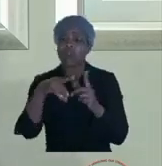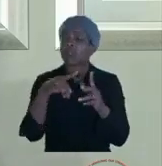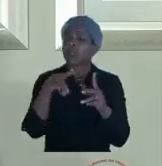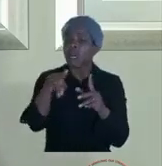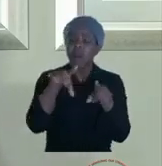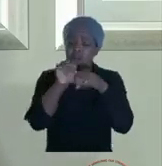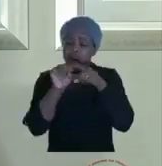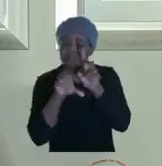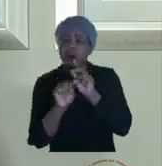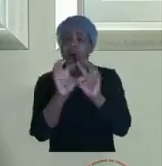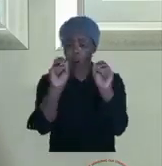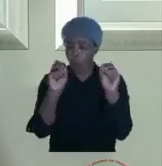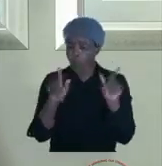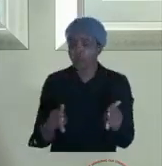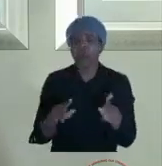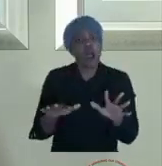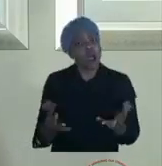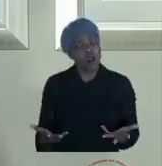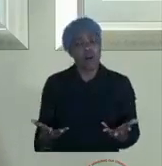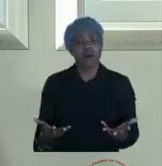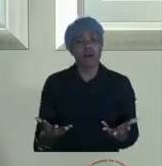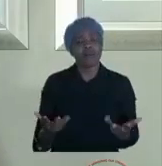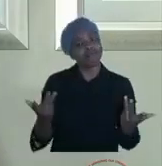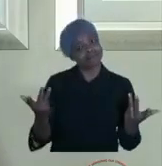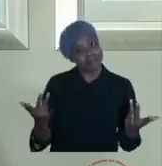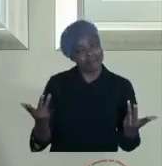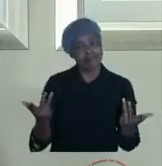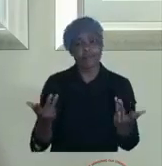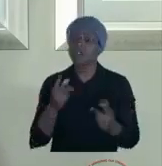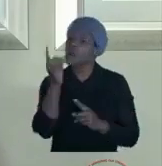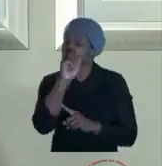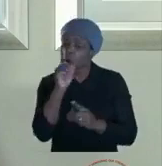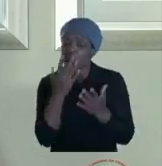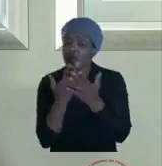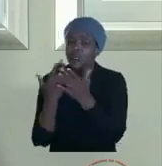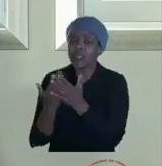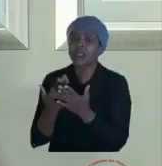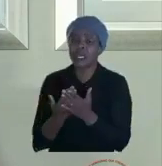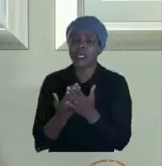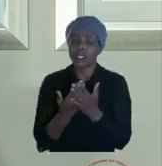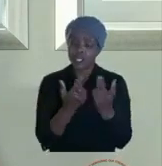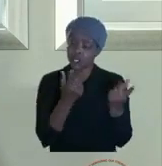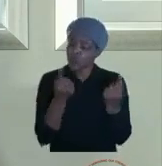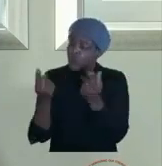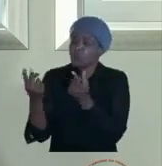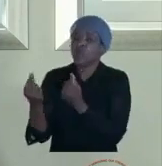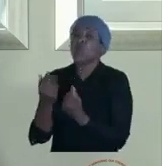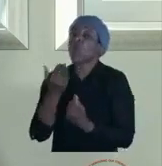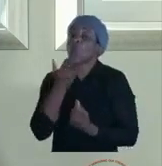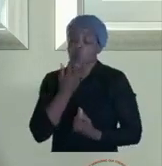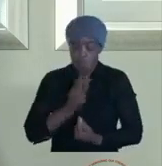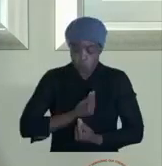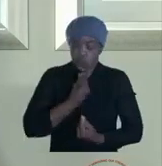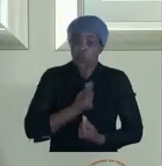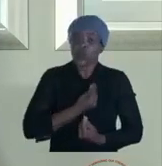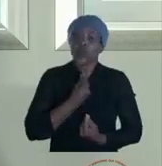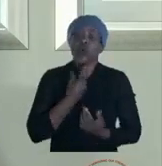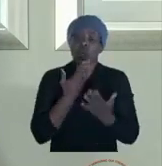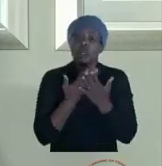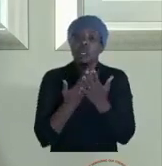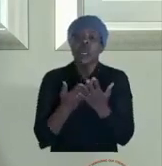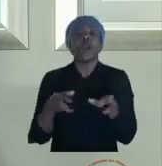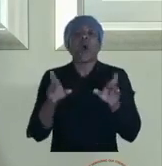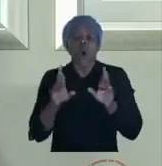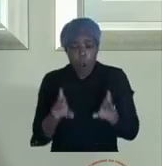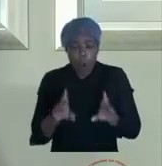potential, and how can they be addressed? What is it that our youth are prepared to do to bring hope for a better